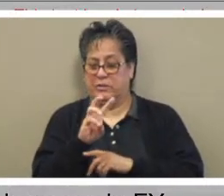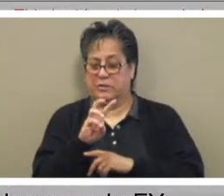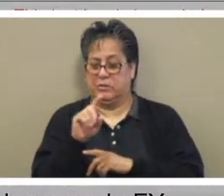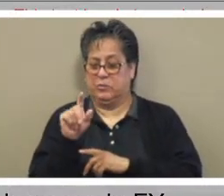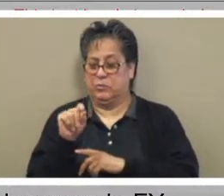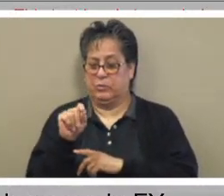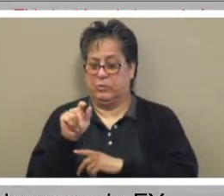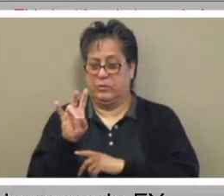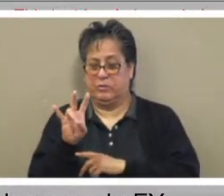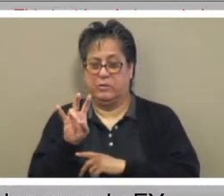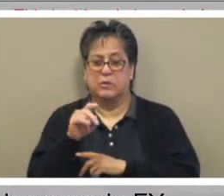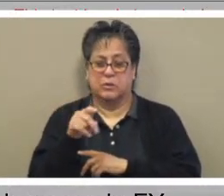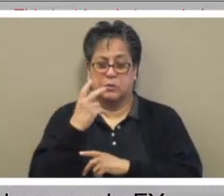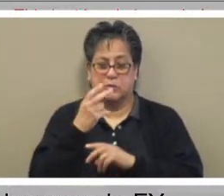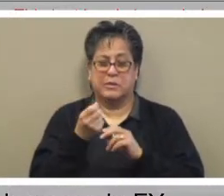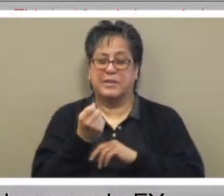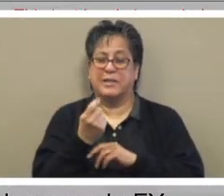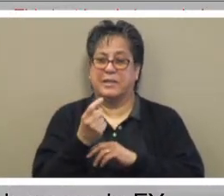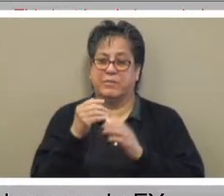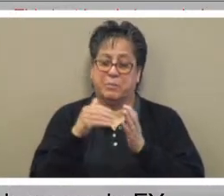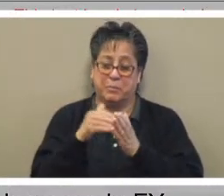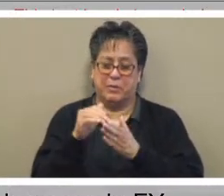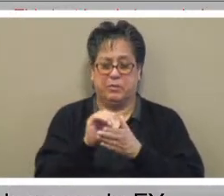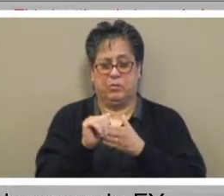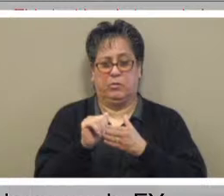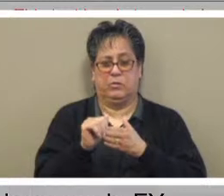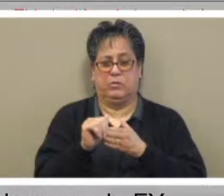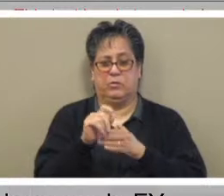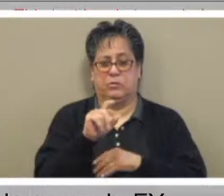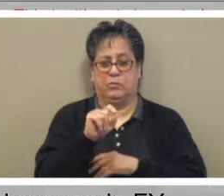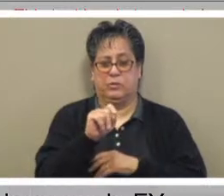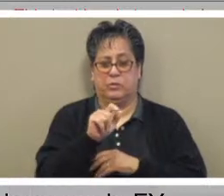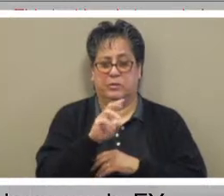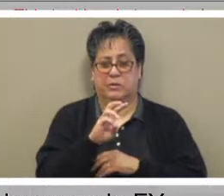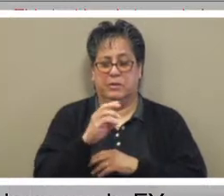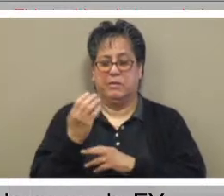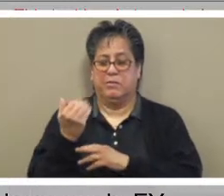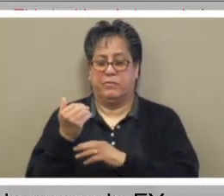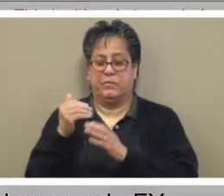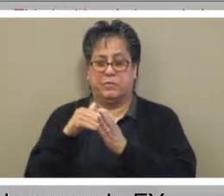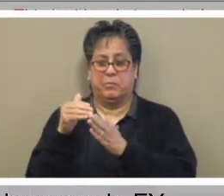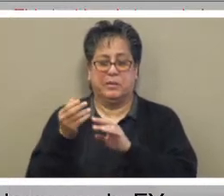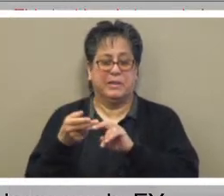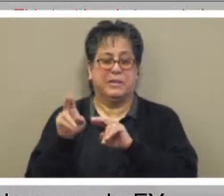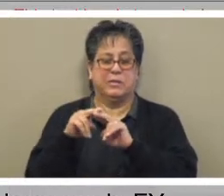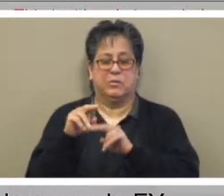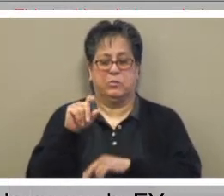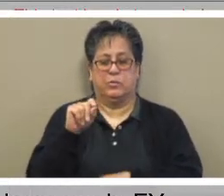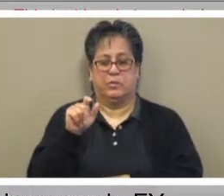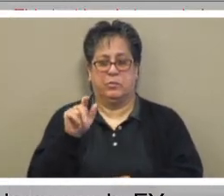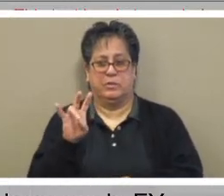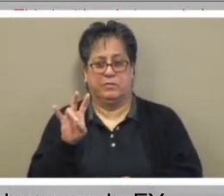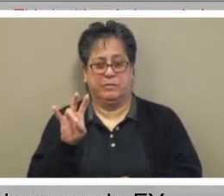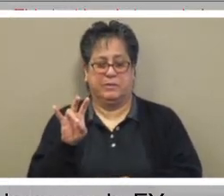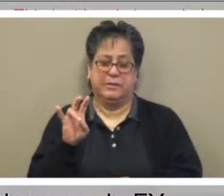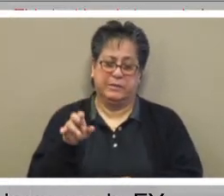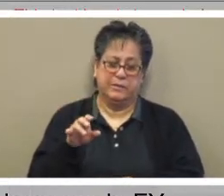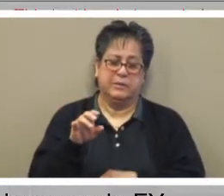you'll see $11 million increase in 26, and then a $15 million increase in FY27. Again, that's taken into